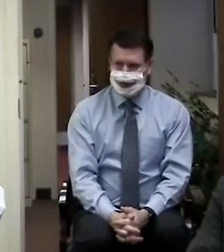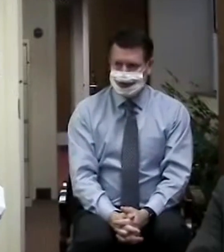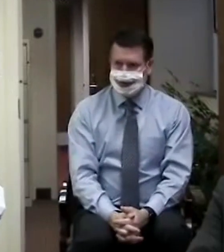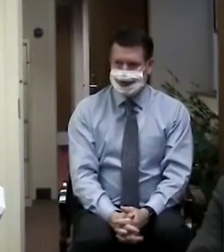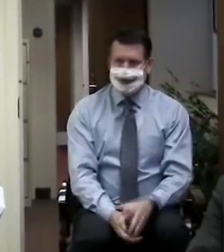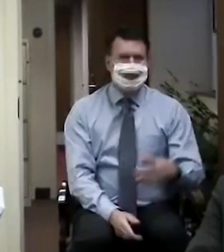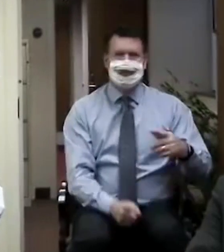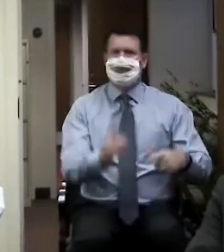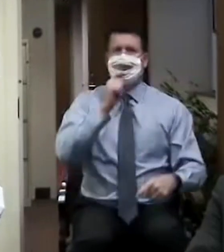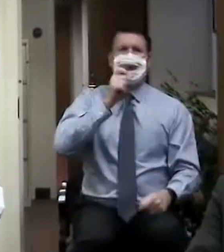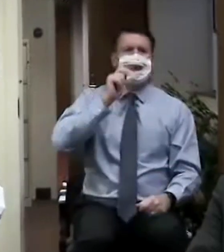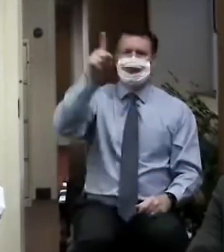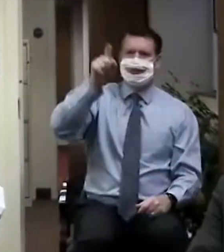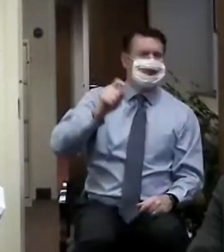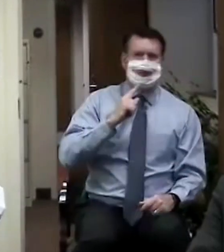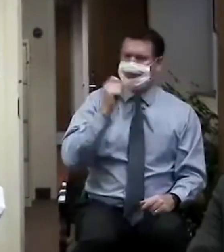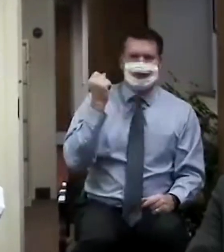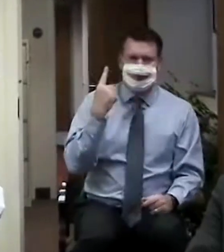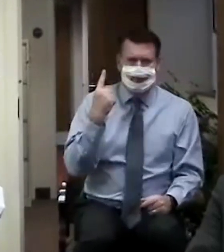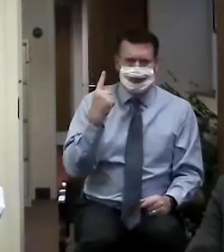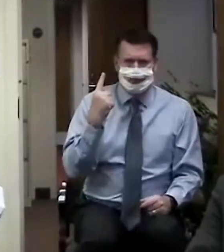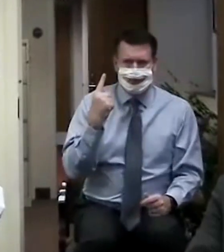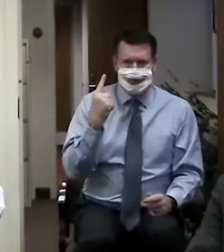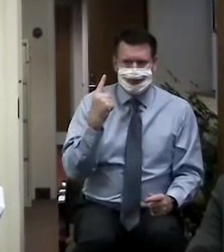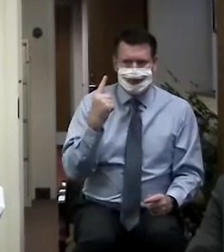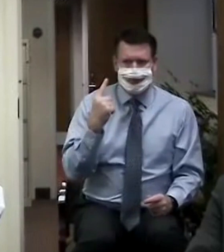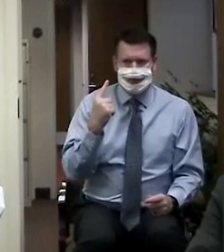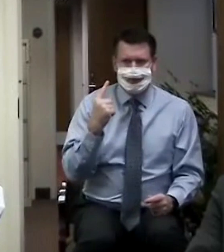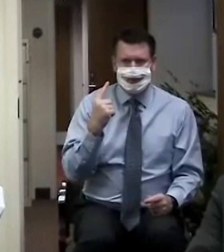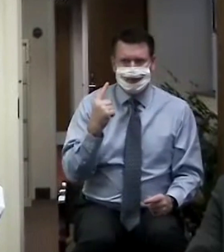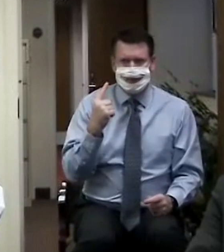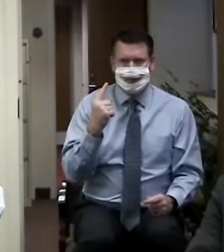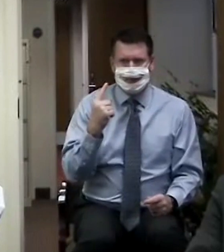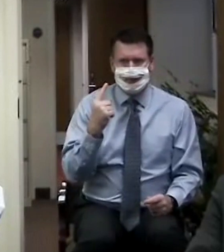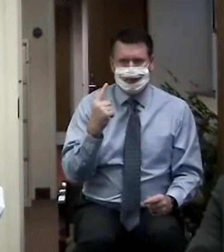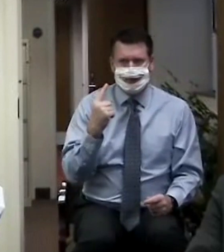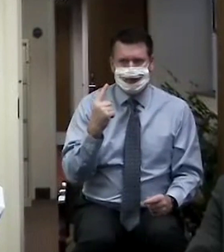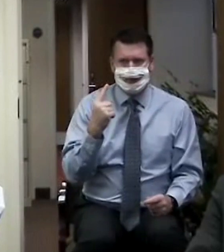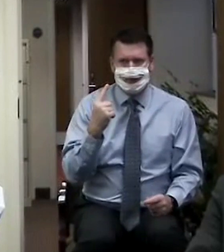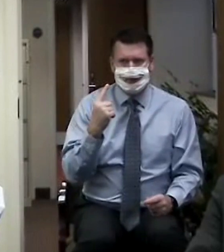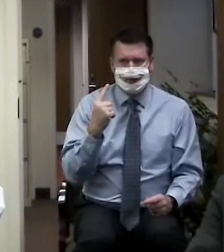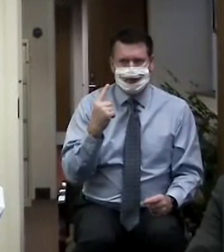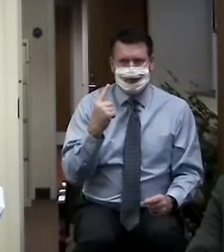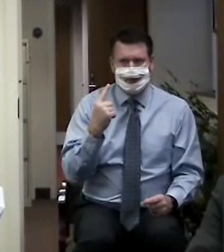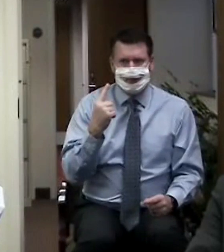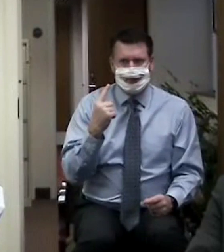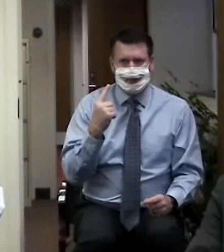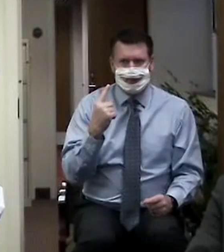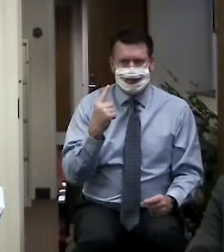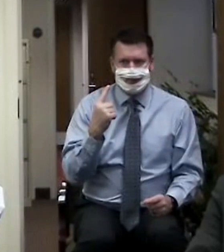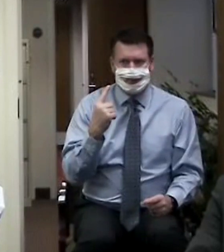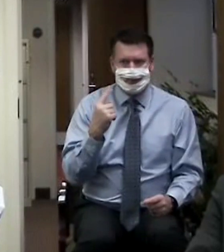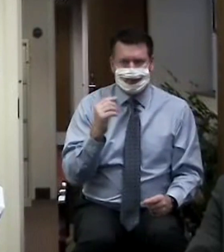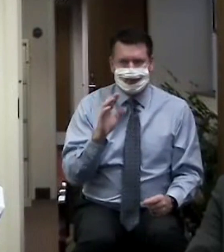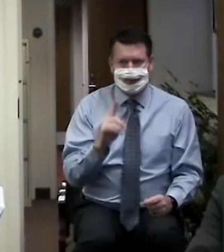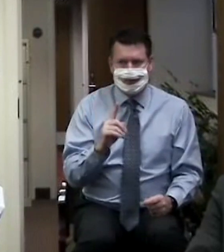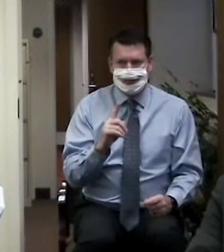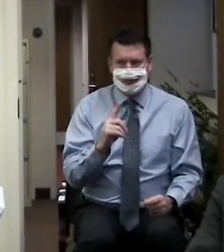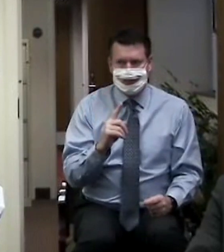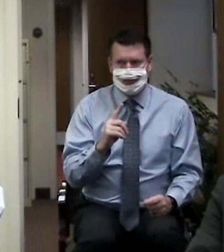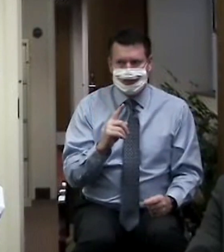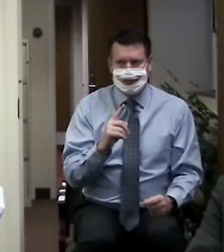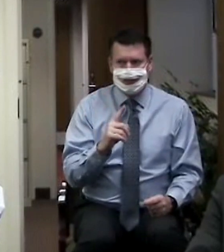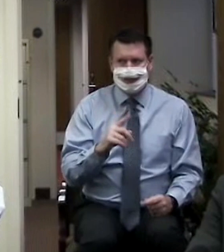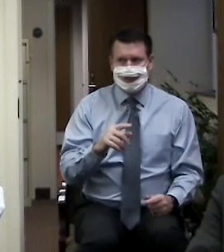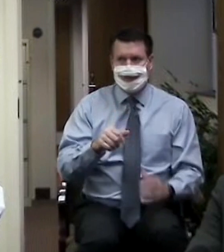don't want to slow other people down, but I'm just curious. I mean, so is a surgeon furloughed and the person who comes to clean the room